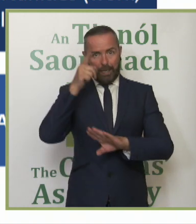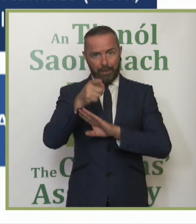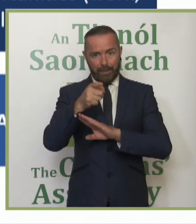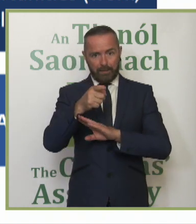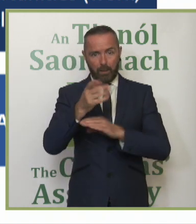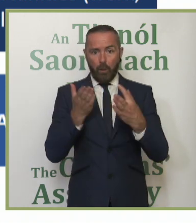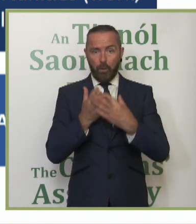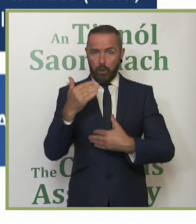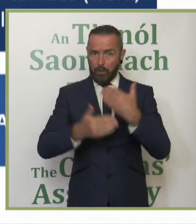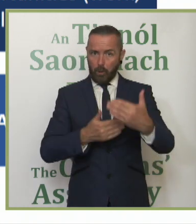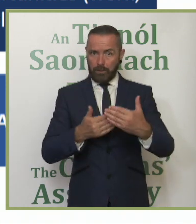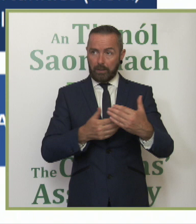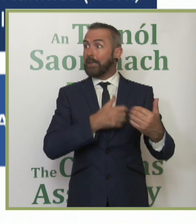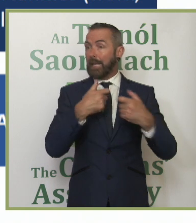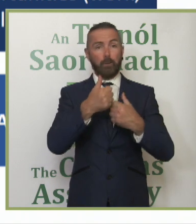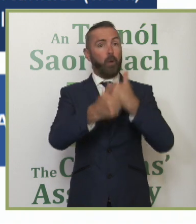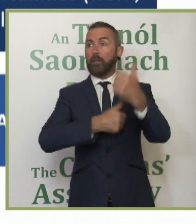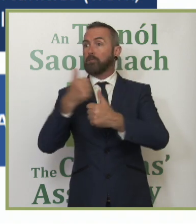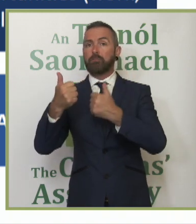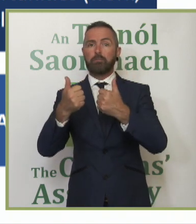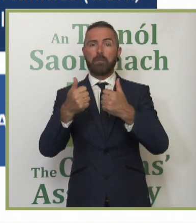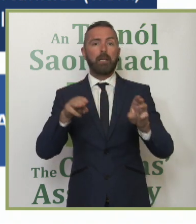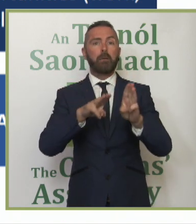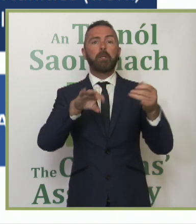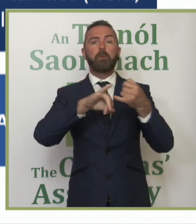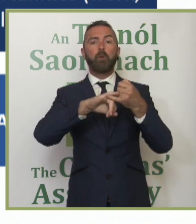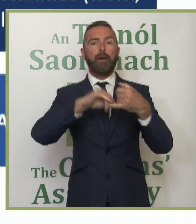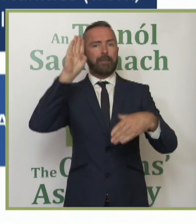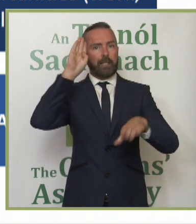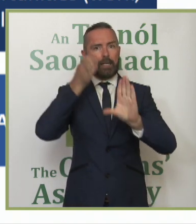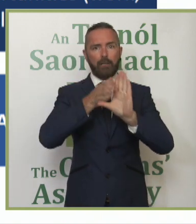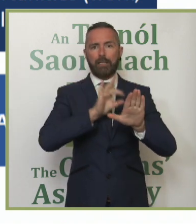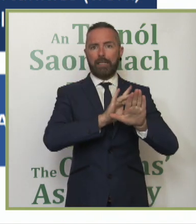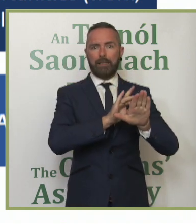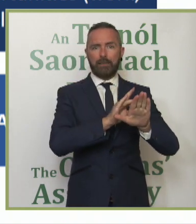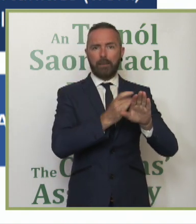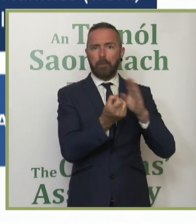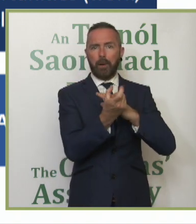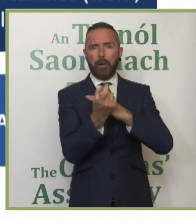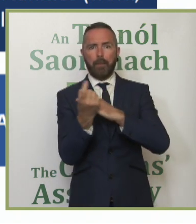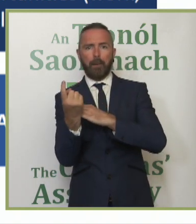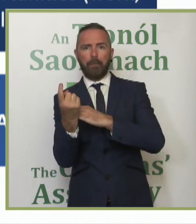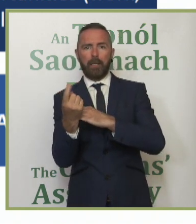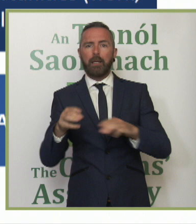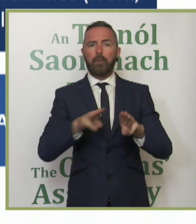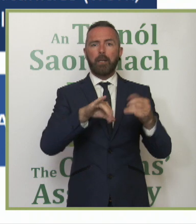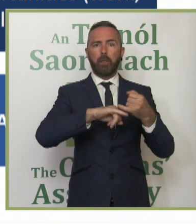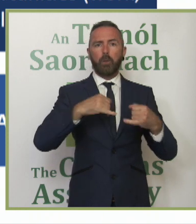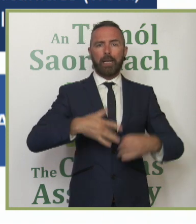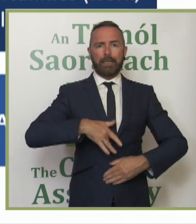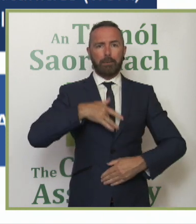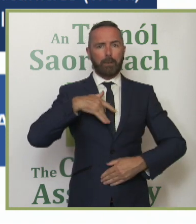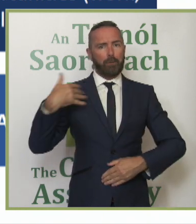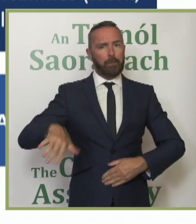be job well done. So people who have a co-occurring psychiatric illness, people who experience pain, be it physical